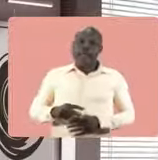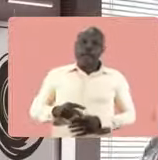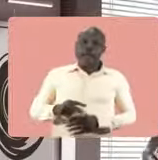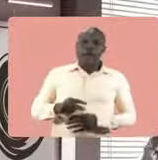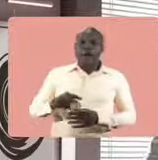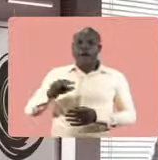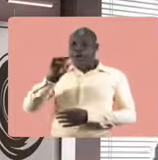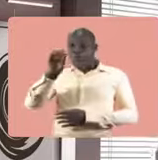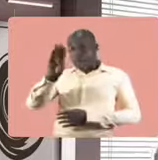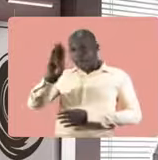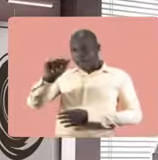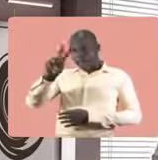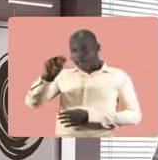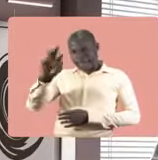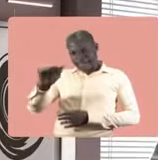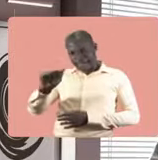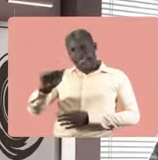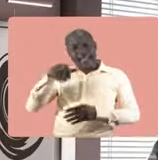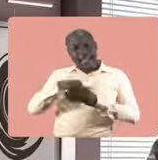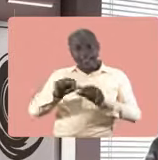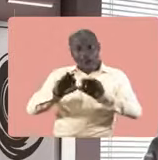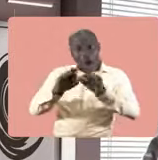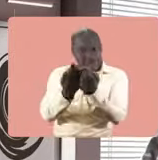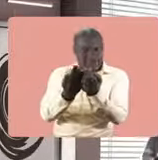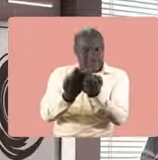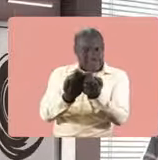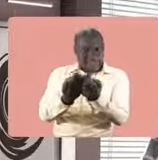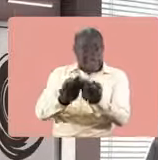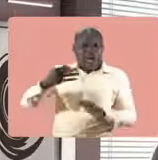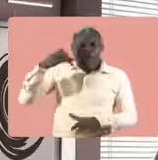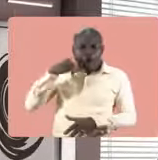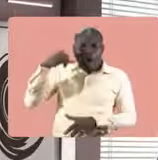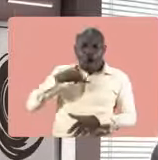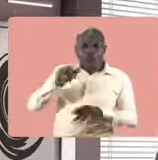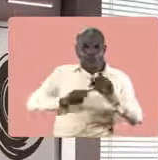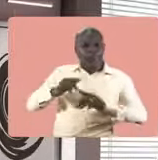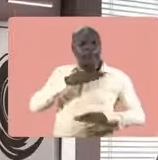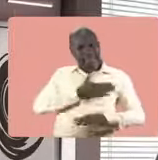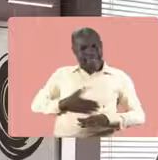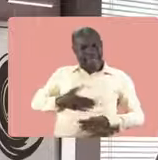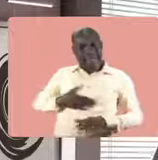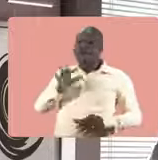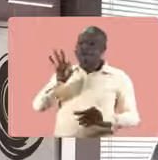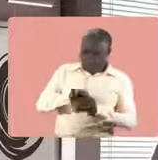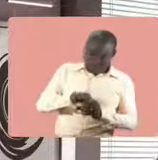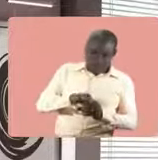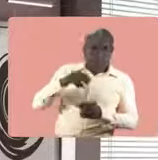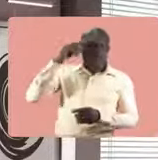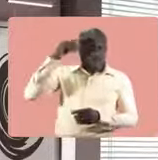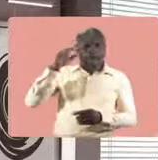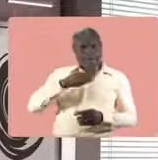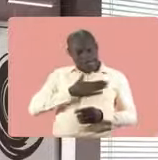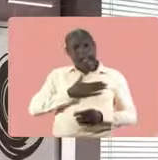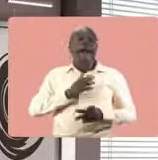at in the office, and na offer phone so, a punk of what shall say. I buy a year to a year. I am Monto